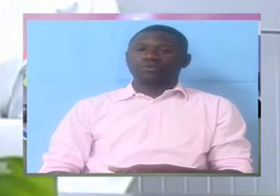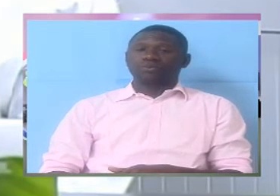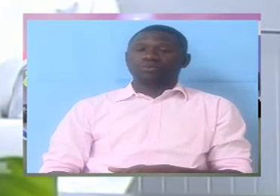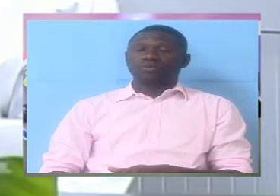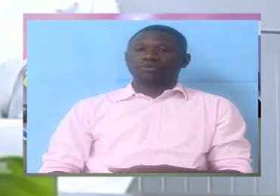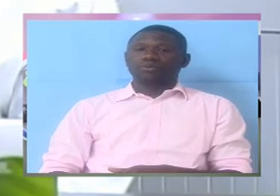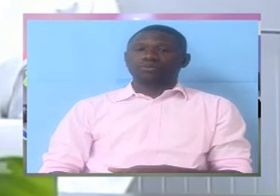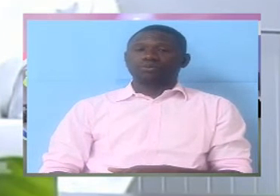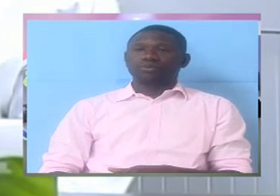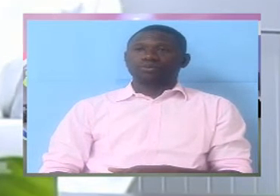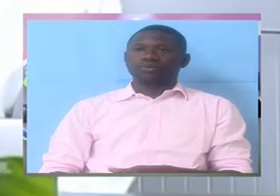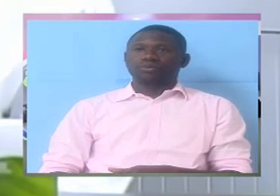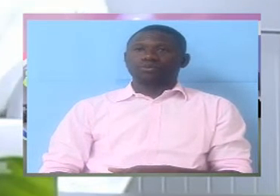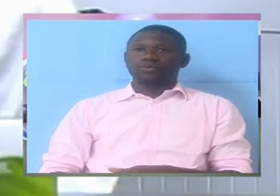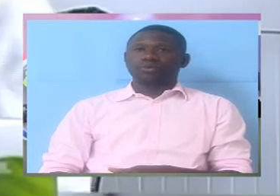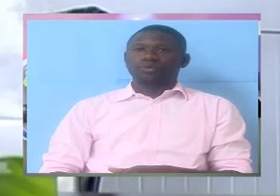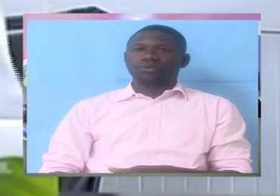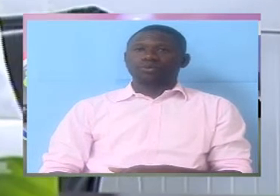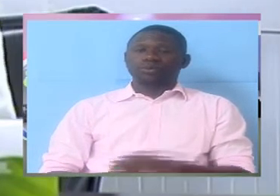you mean?